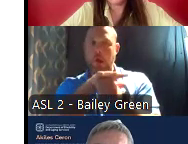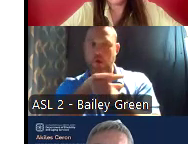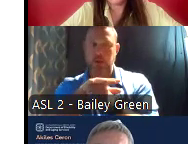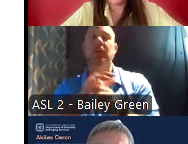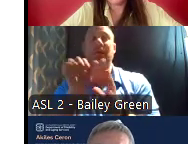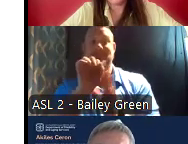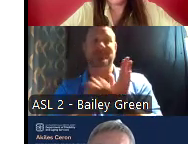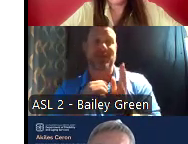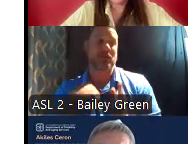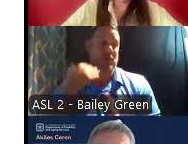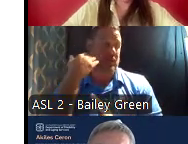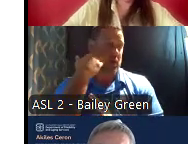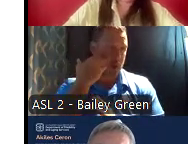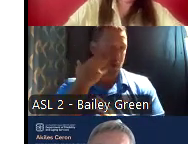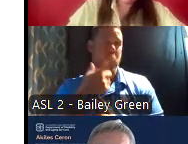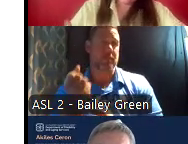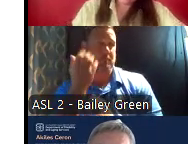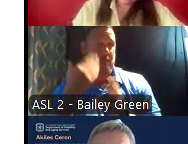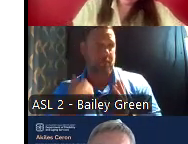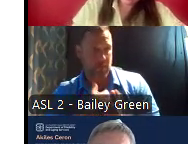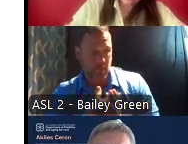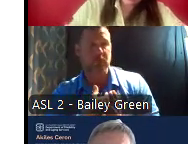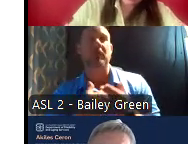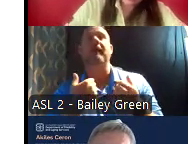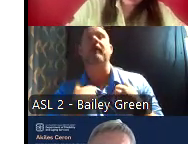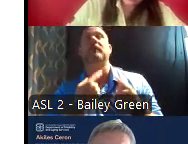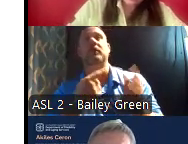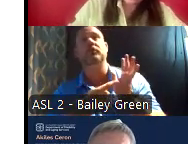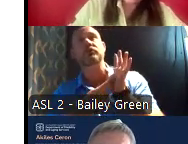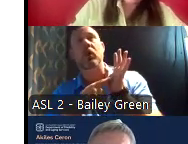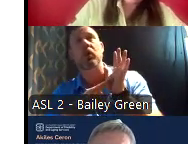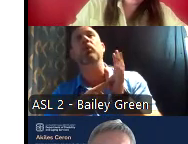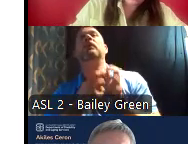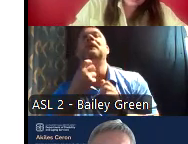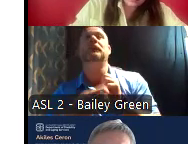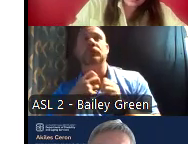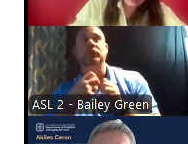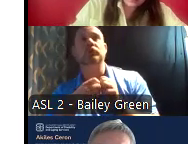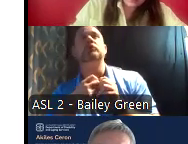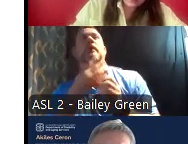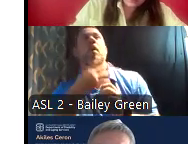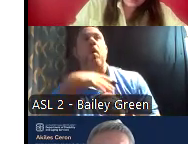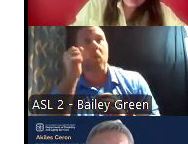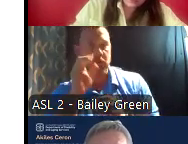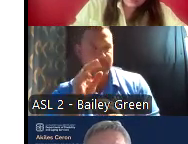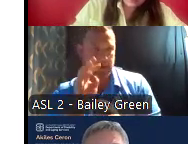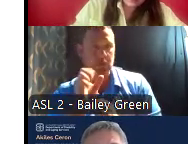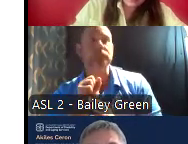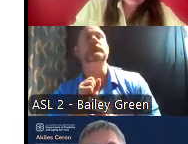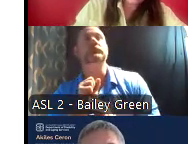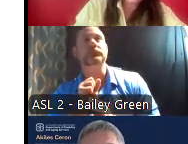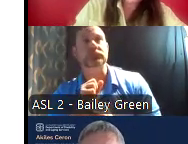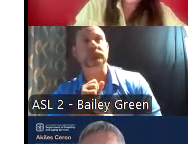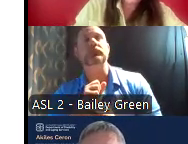we know from our stakeholder members, they have expressed that there are issues with older adult victims